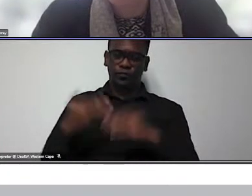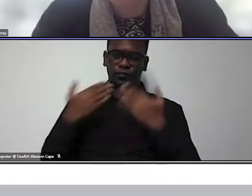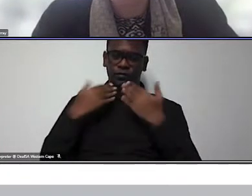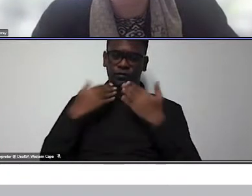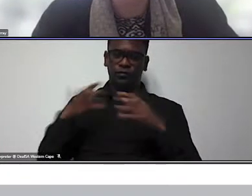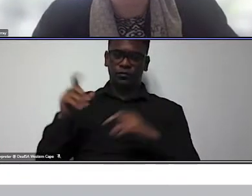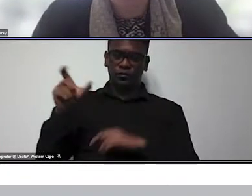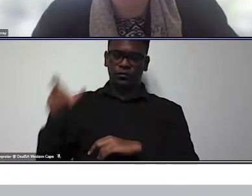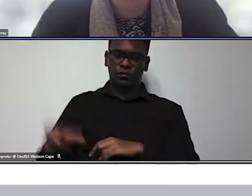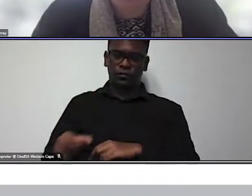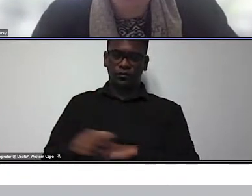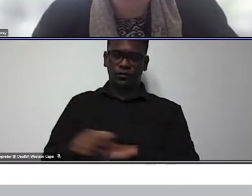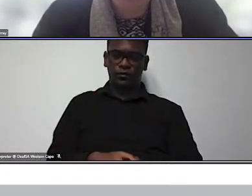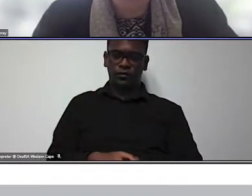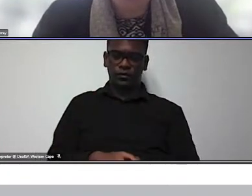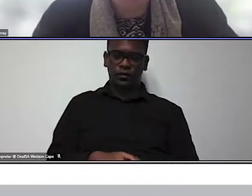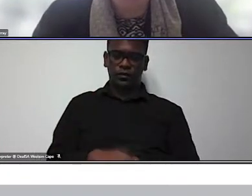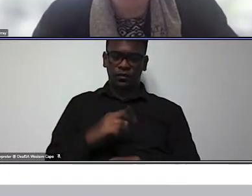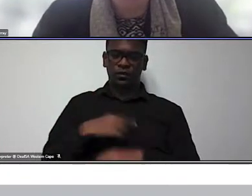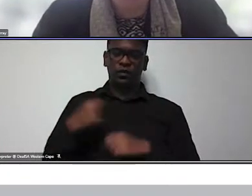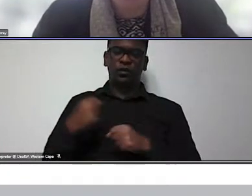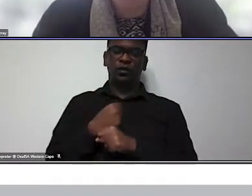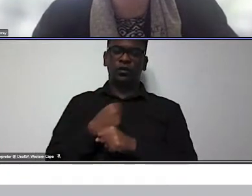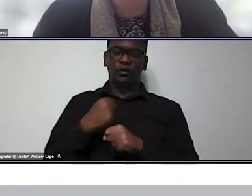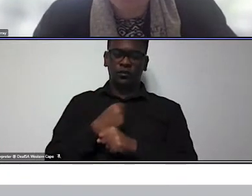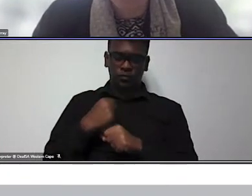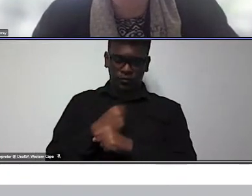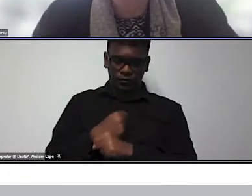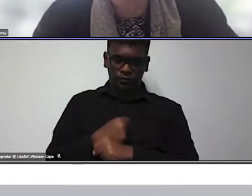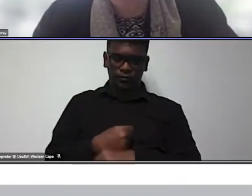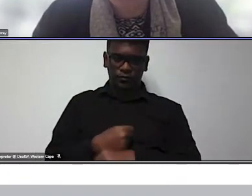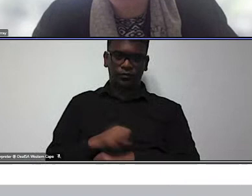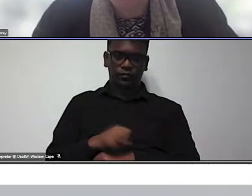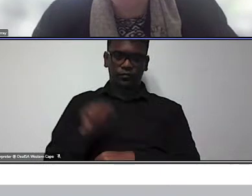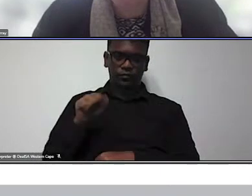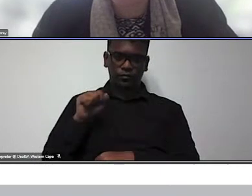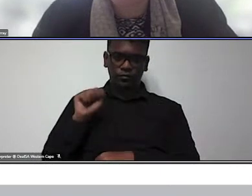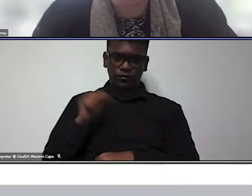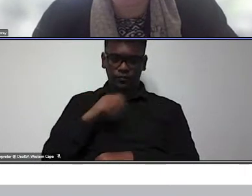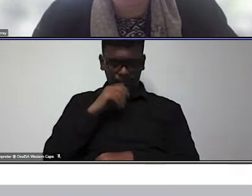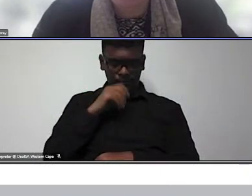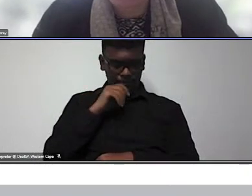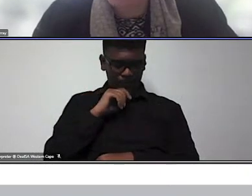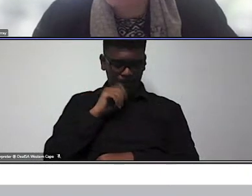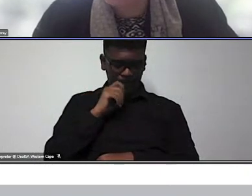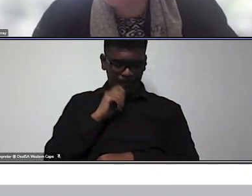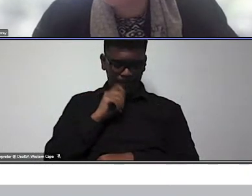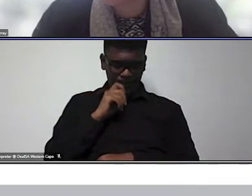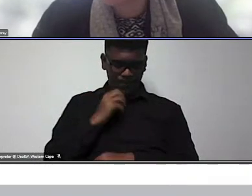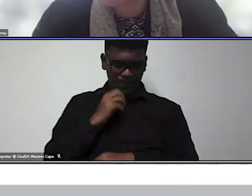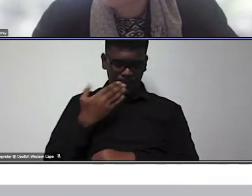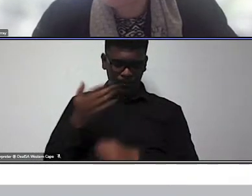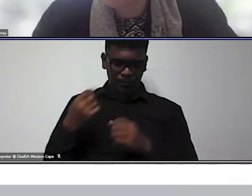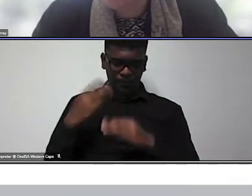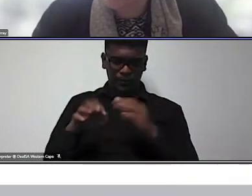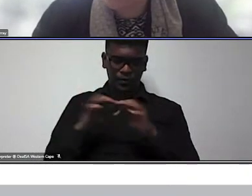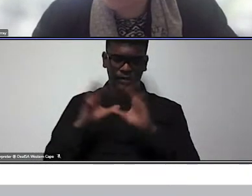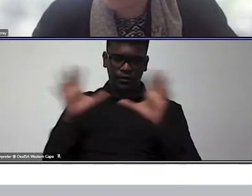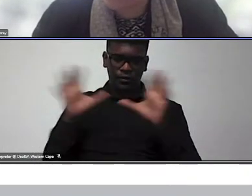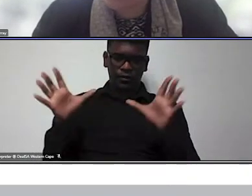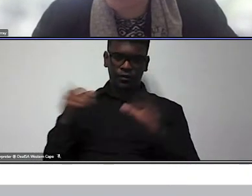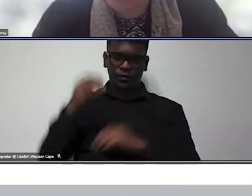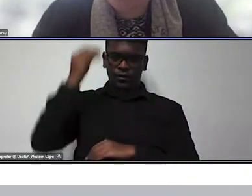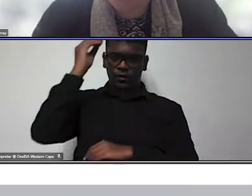Okay, thank you. So it's jobs directly and indirectly affected, yes, as a result. Yes. Yeah. Okay, thank you so much for the clarity. Members, are there any